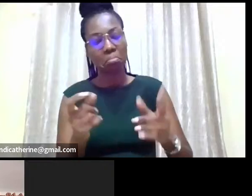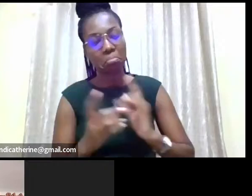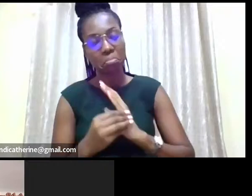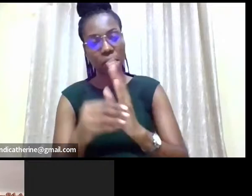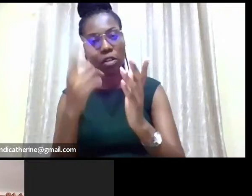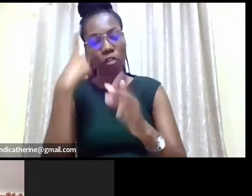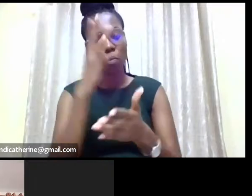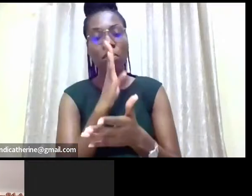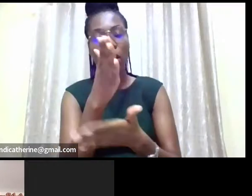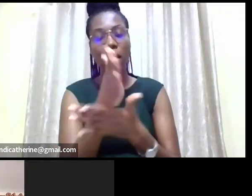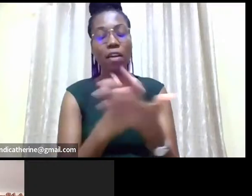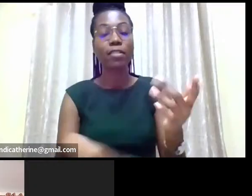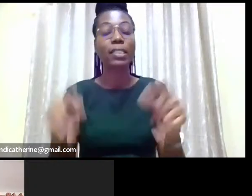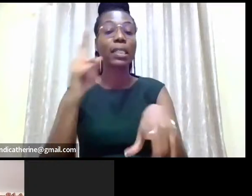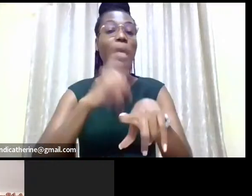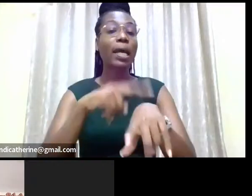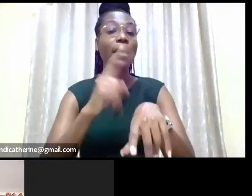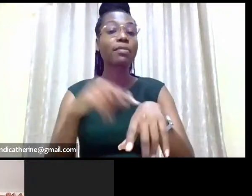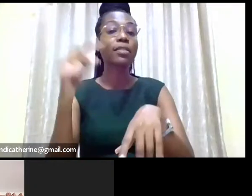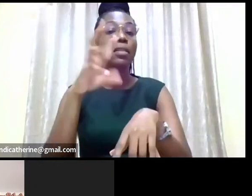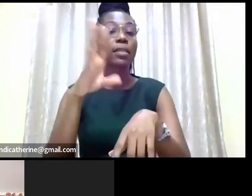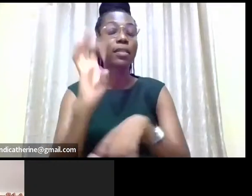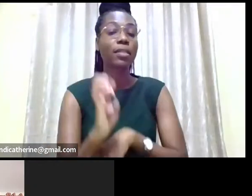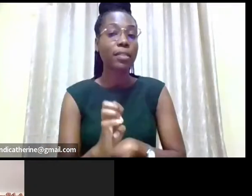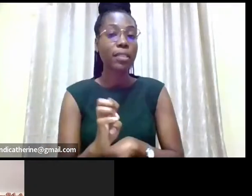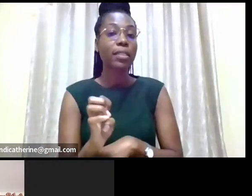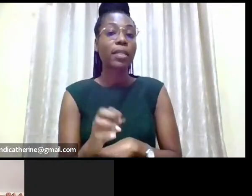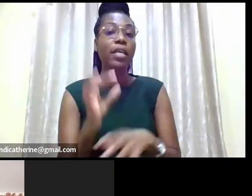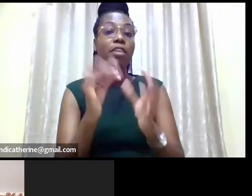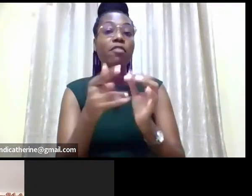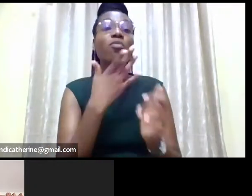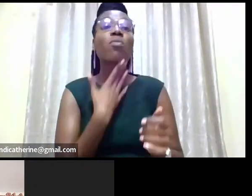time. Grace, if you could guide.